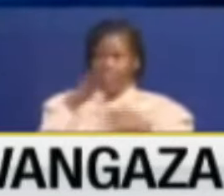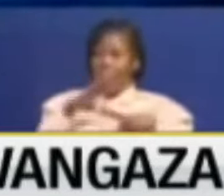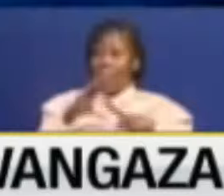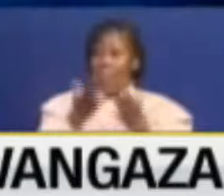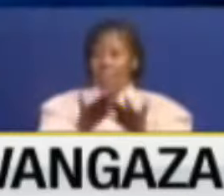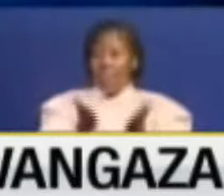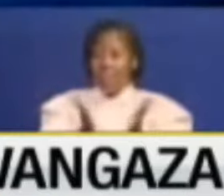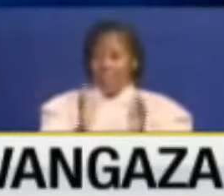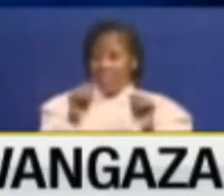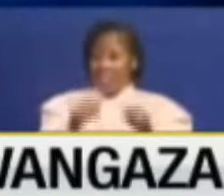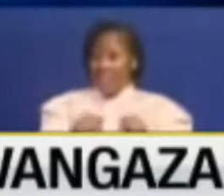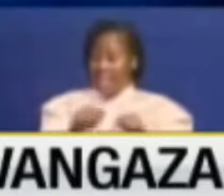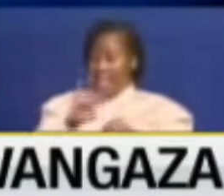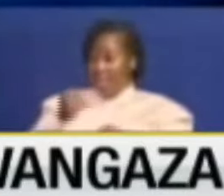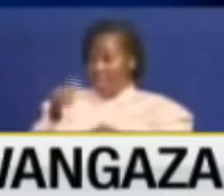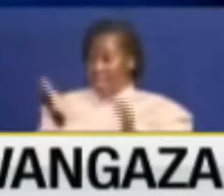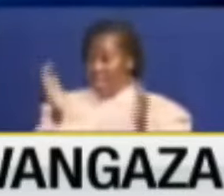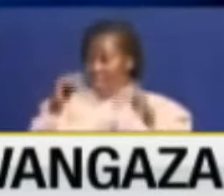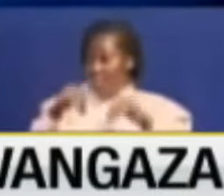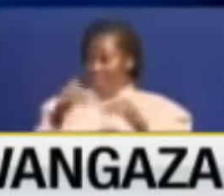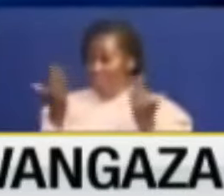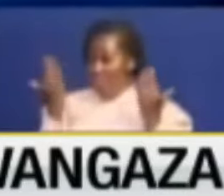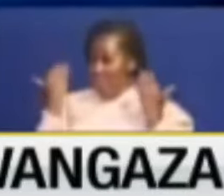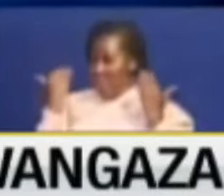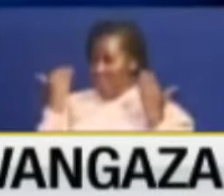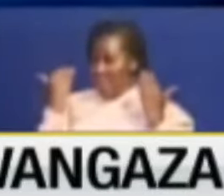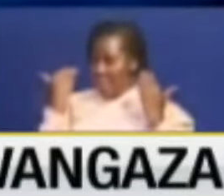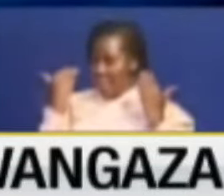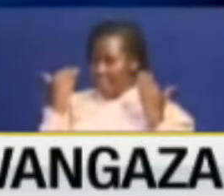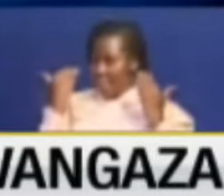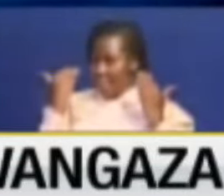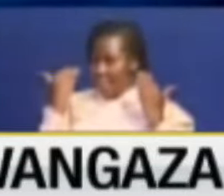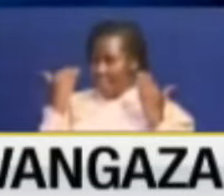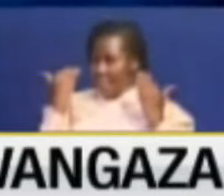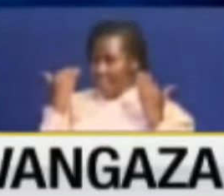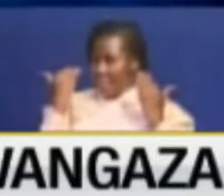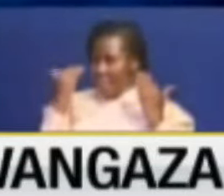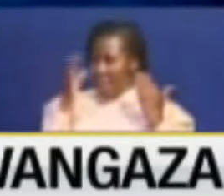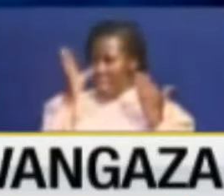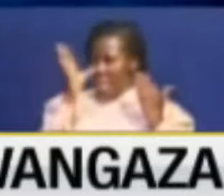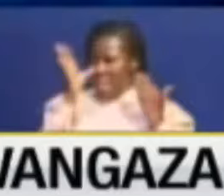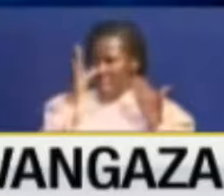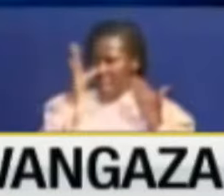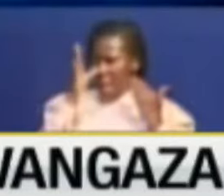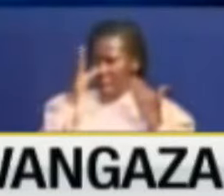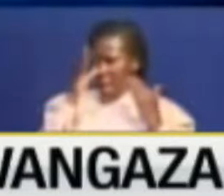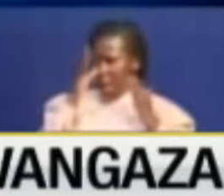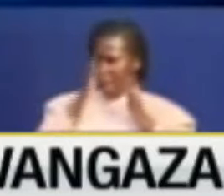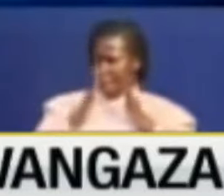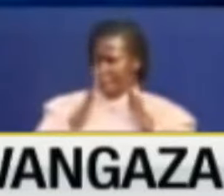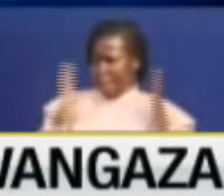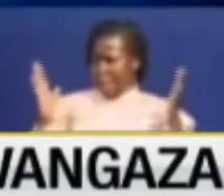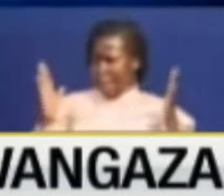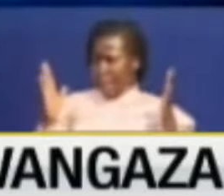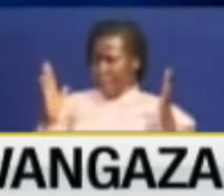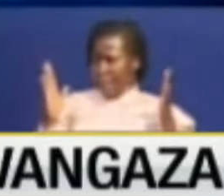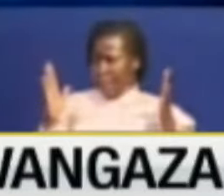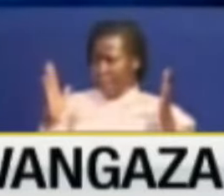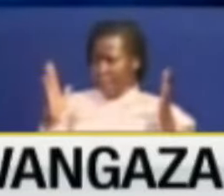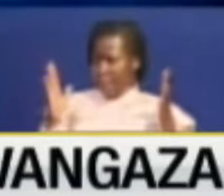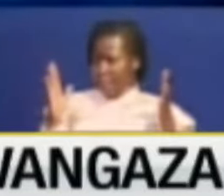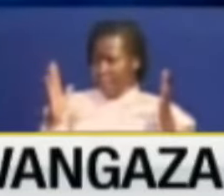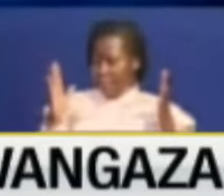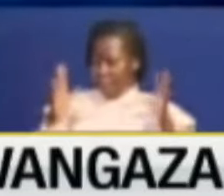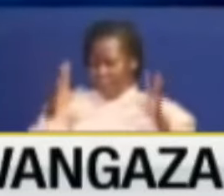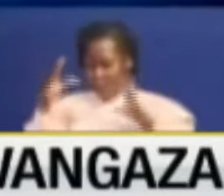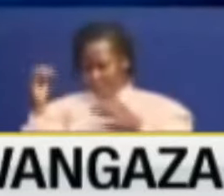today, the County Assembly of Meru, are liars. Pathological liars, Honorable Senators. They went